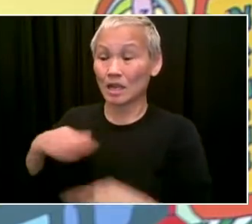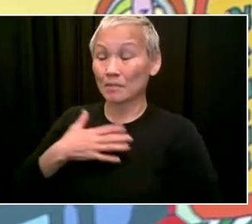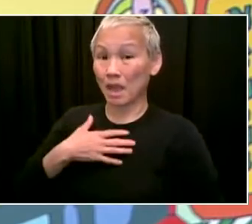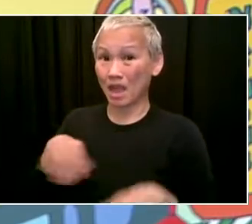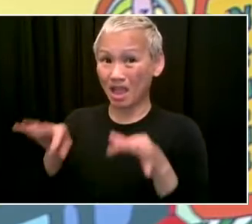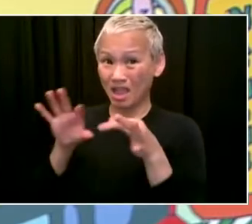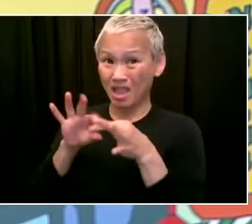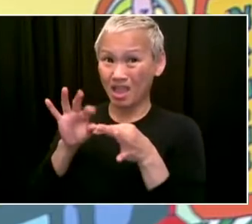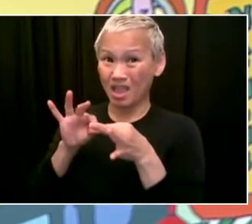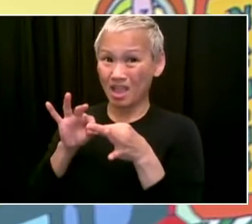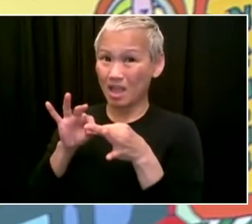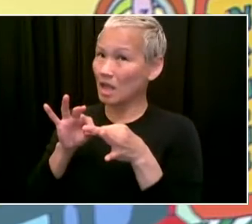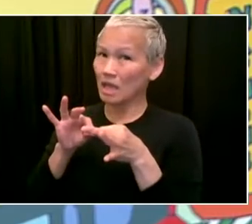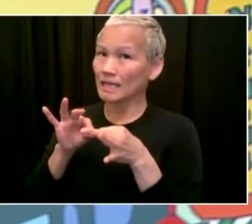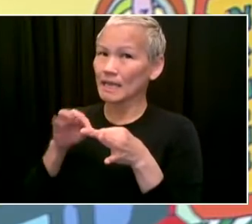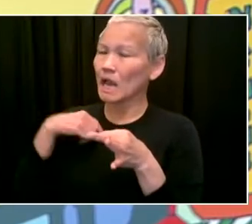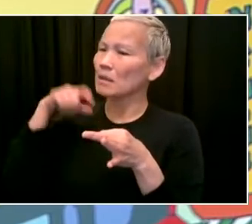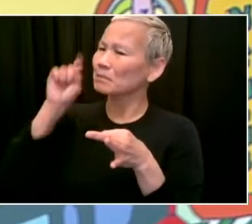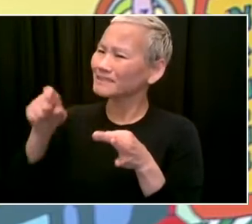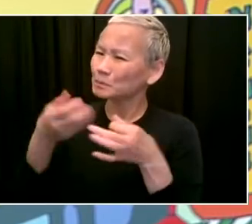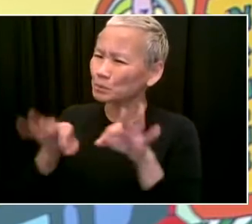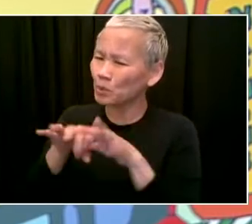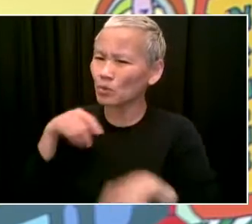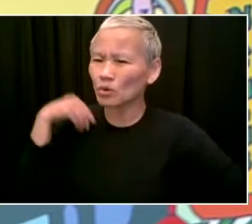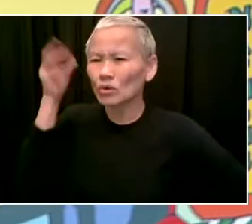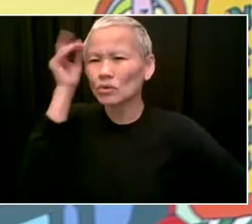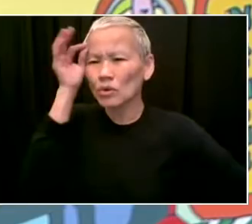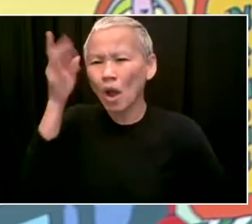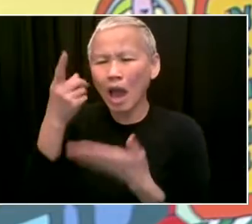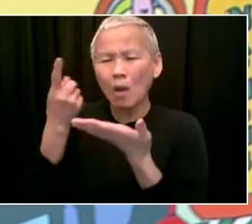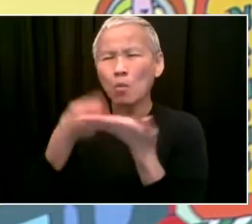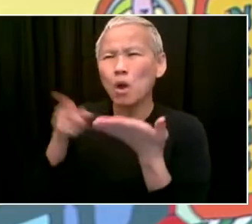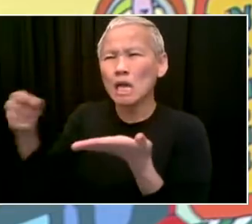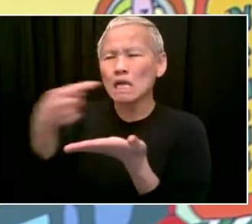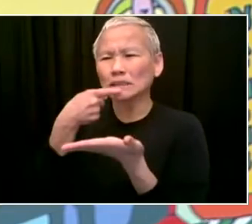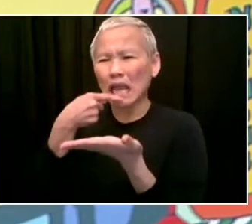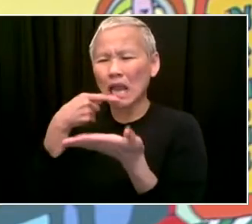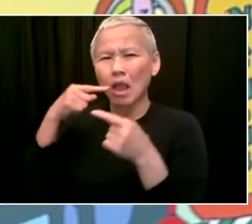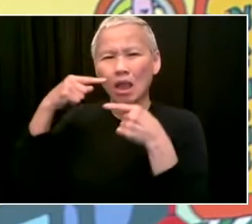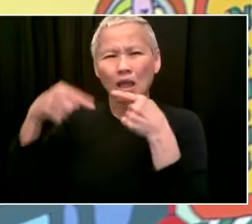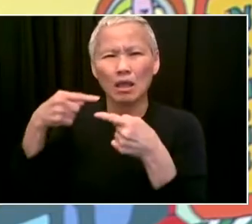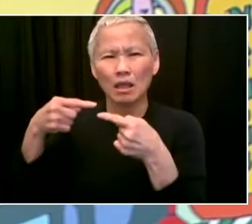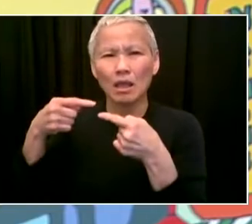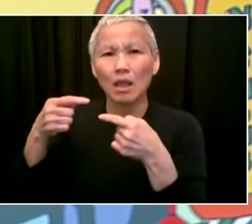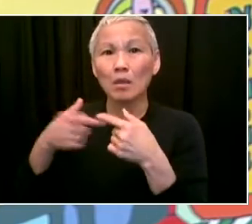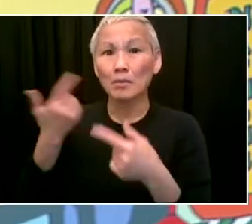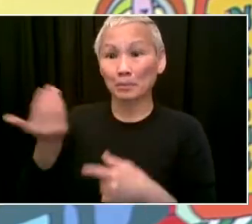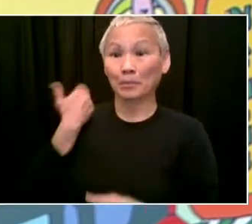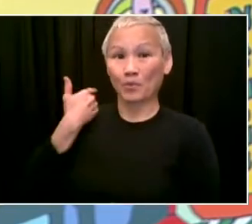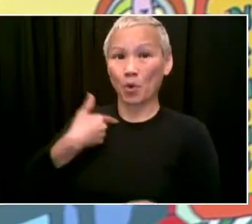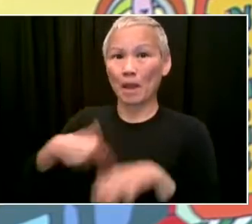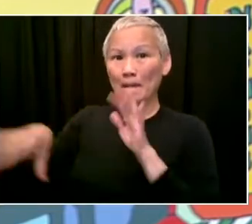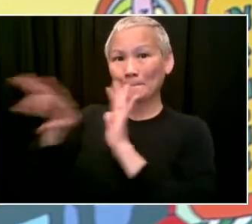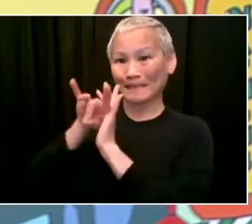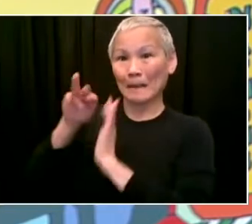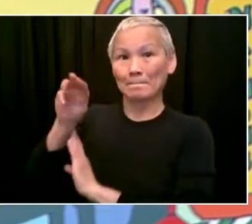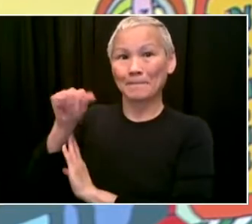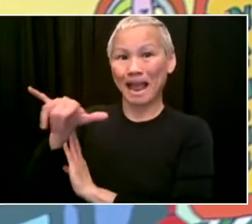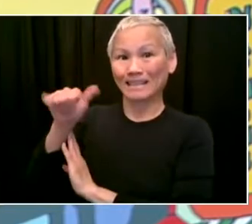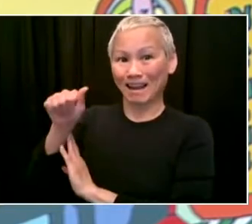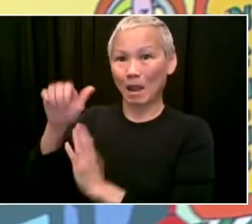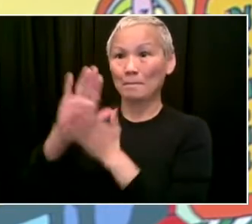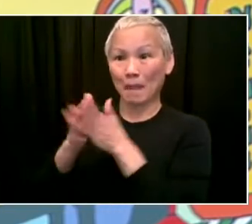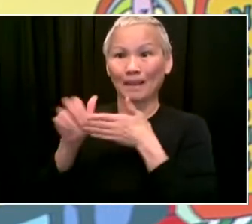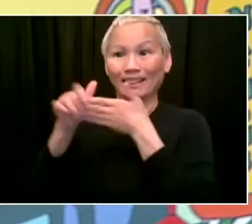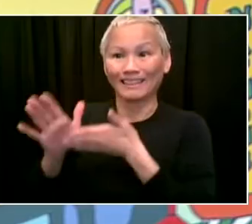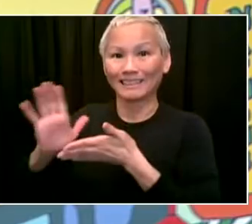Look, I named Maya to lead the CCRB. I think she did good work. I think the larger truth, though, is